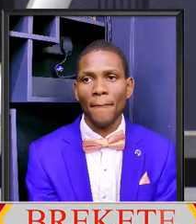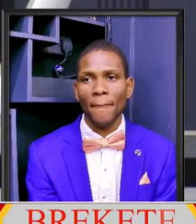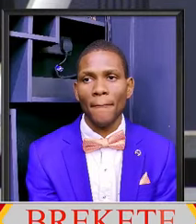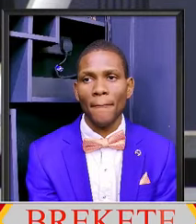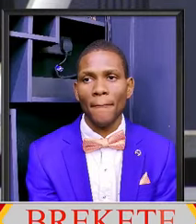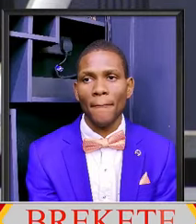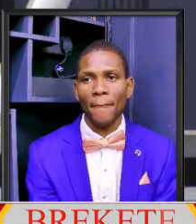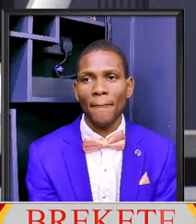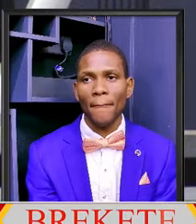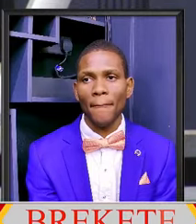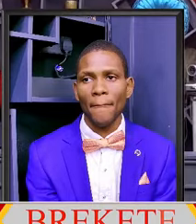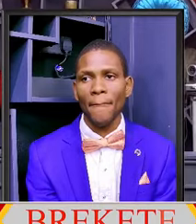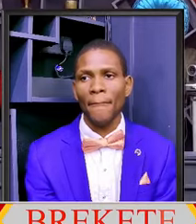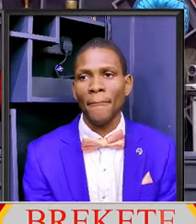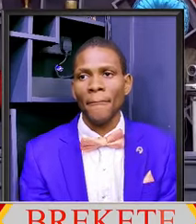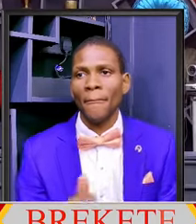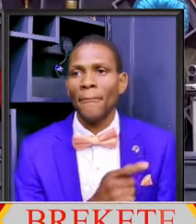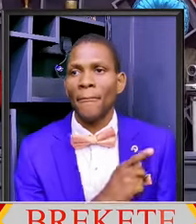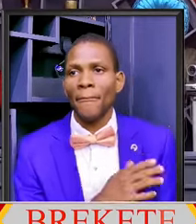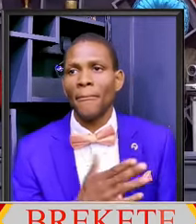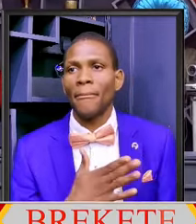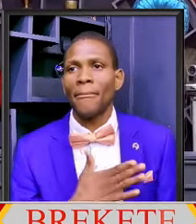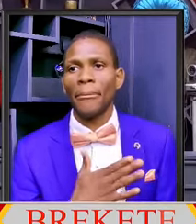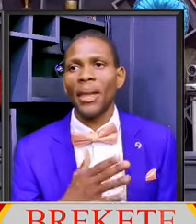masha Allah na ku I appreciate my tailor